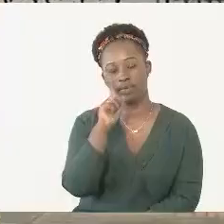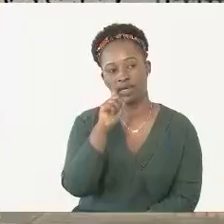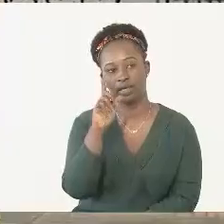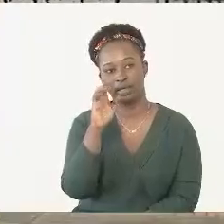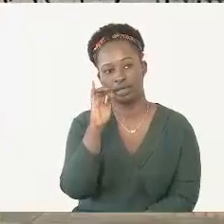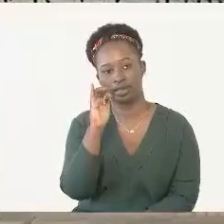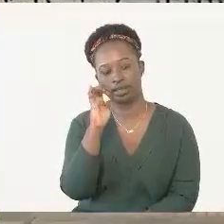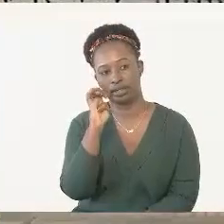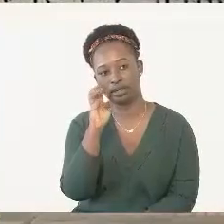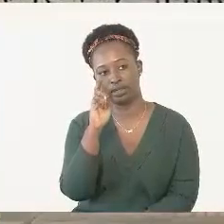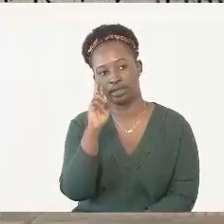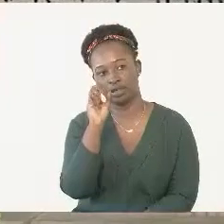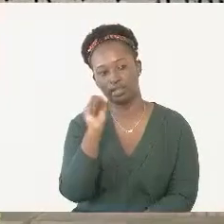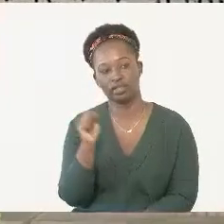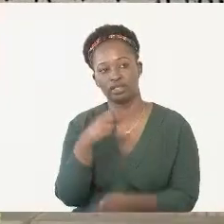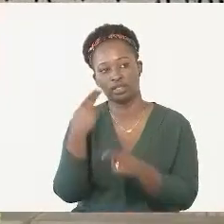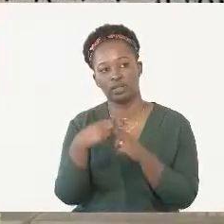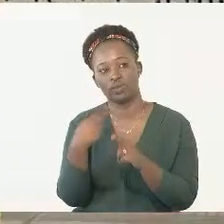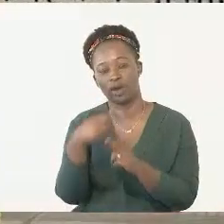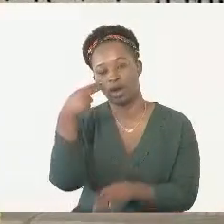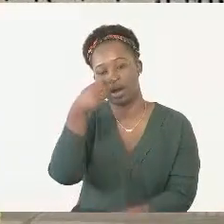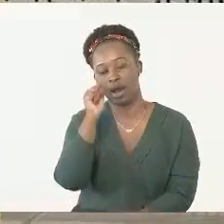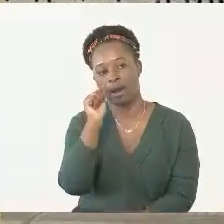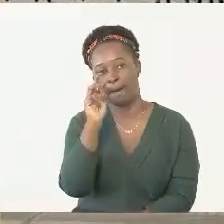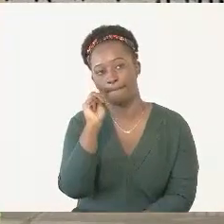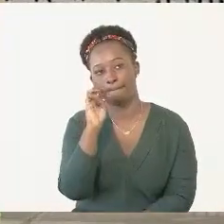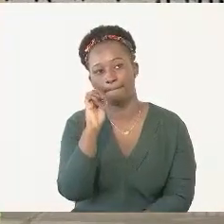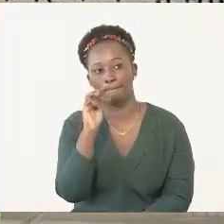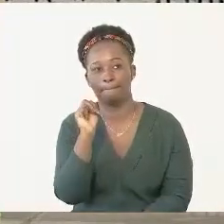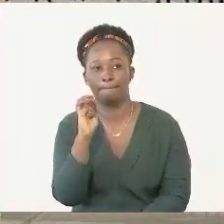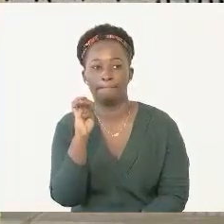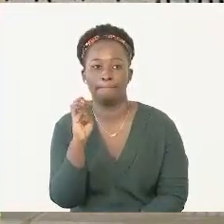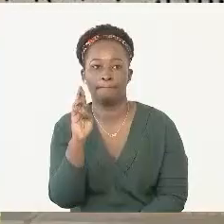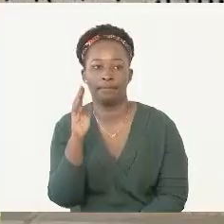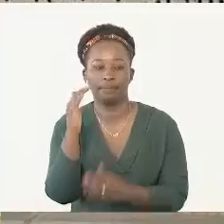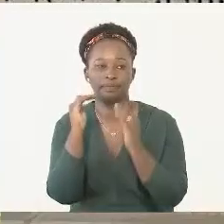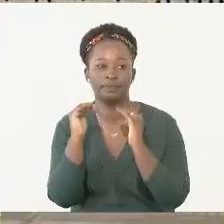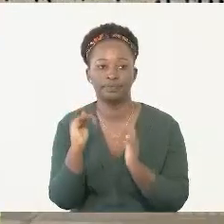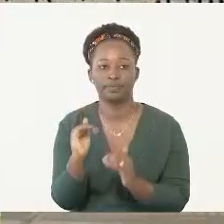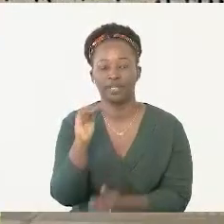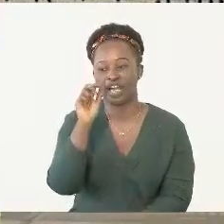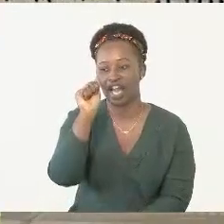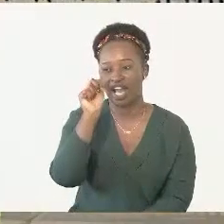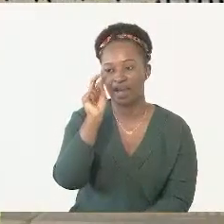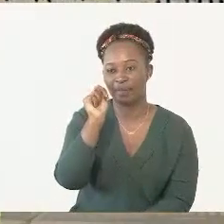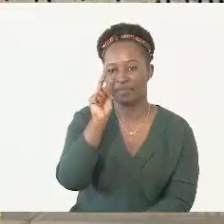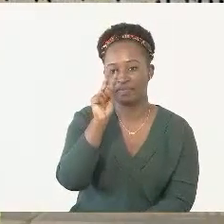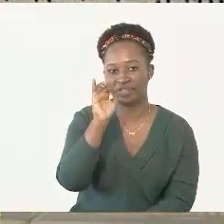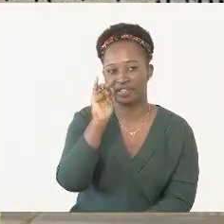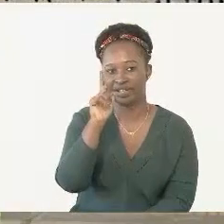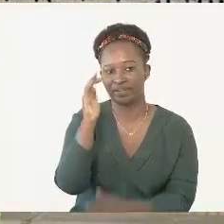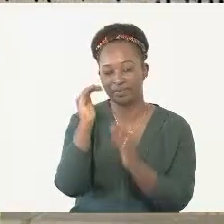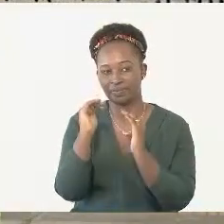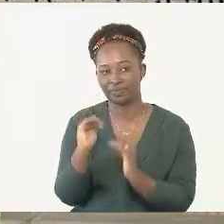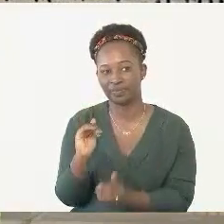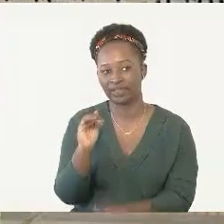and then incus can be called anvi, and then steps can be called